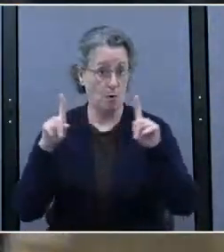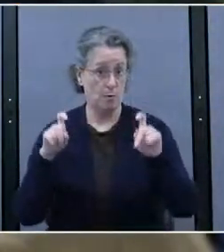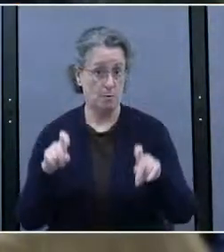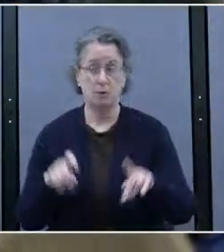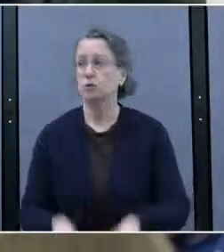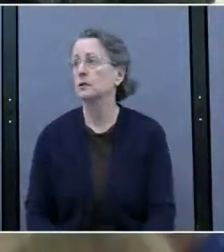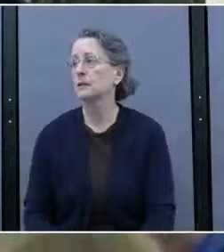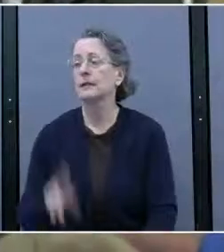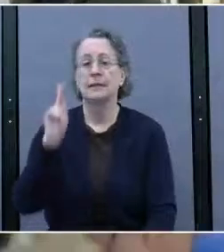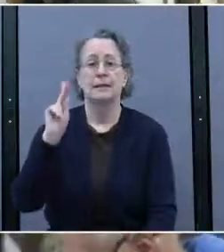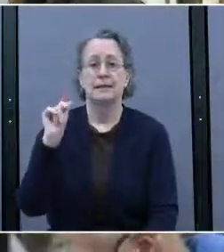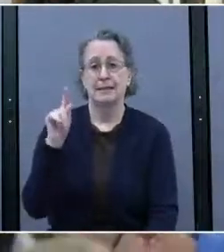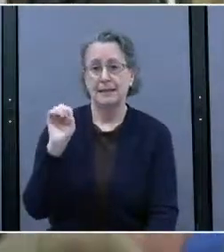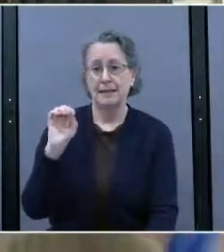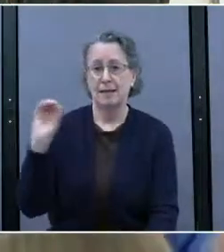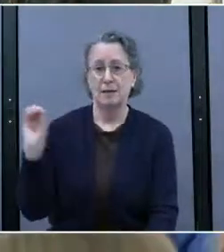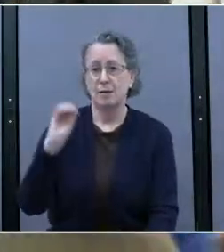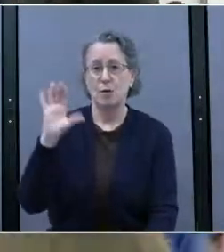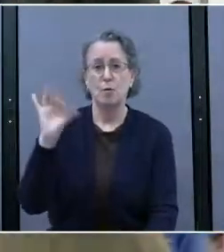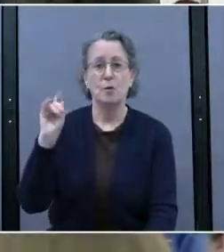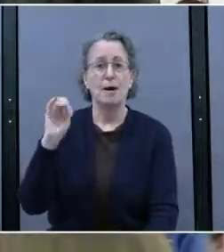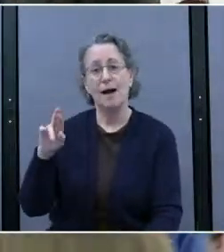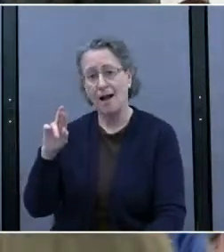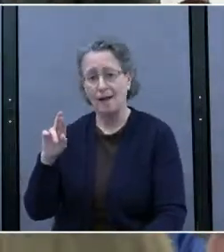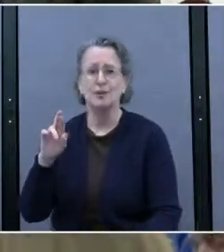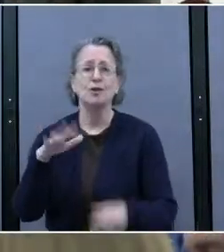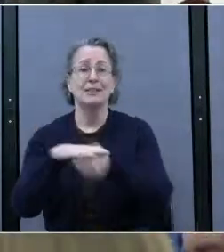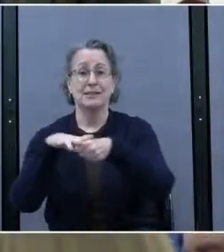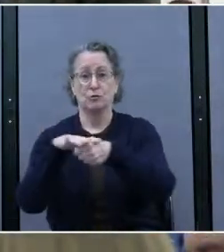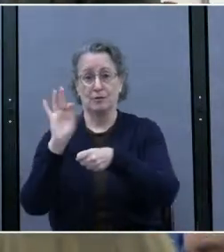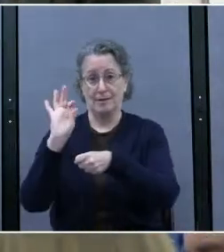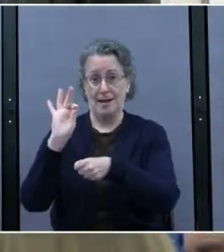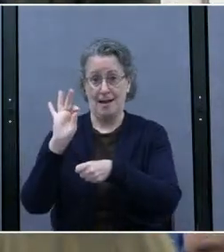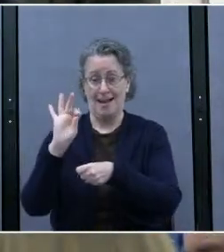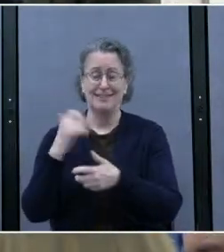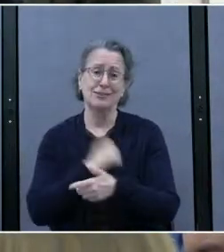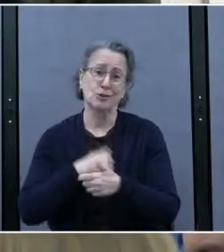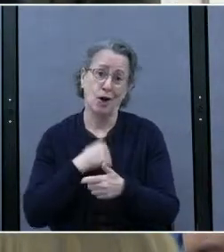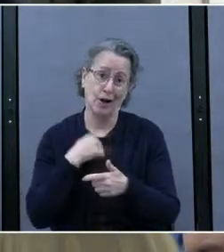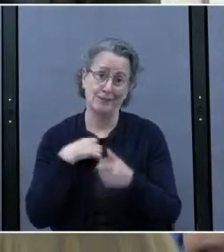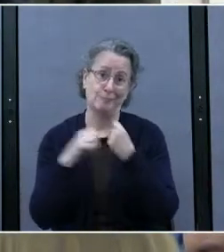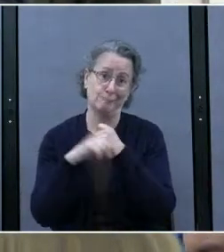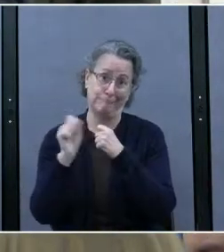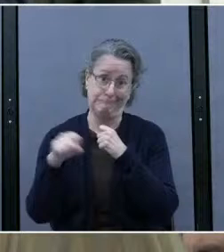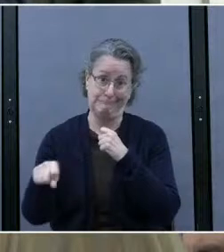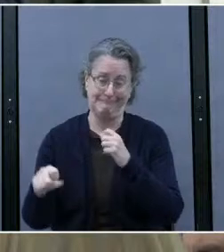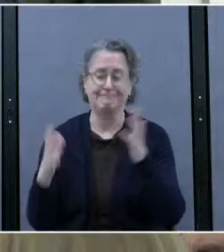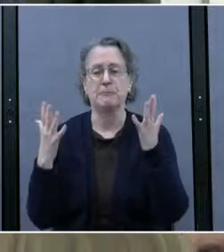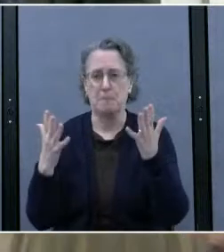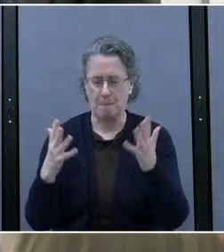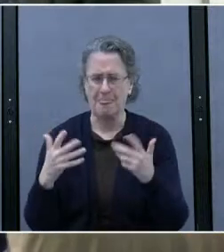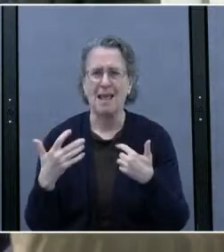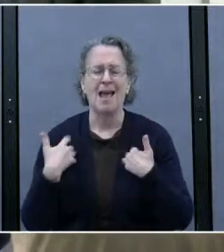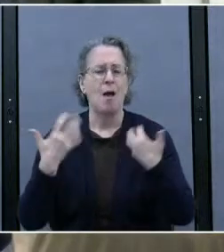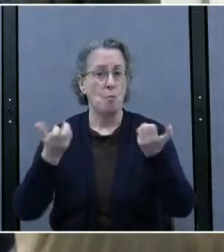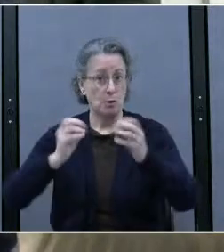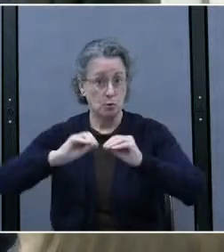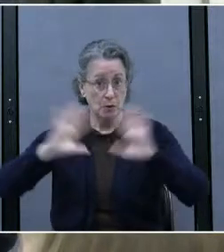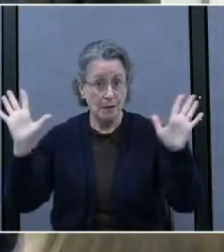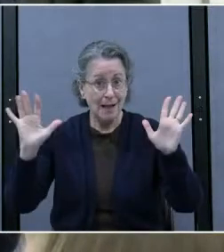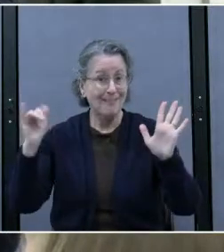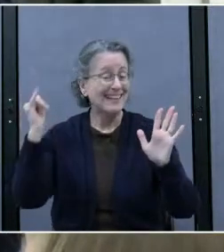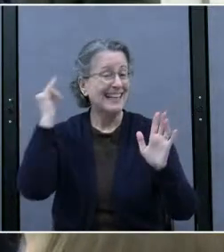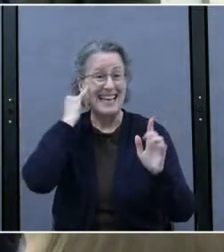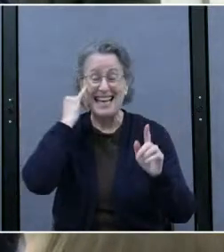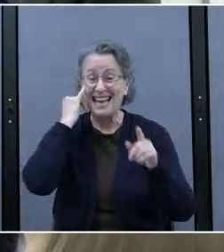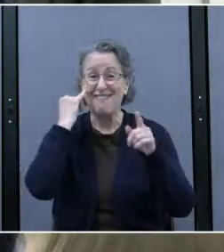Sorry, everybody, to belabor this. I'm Kate O'Connor, District 9. I just want to clarify, if we don't use the unassigned